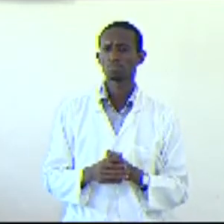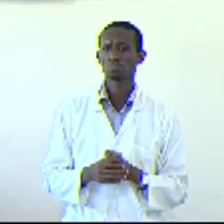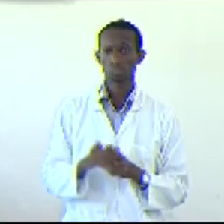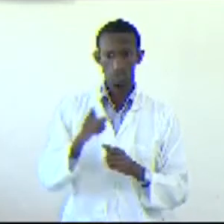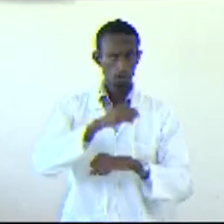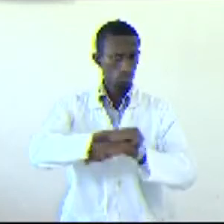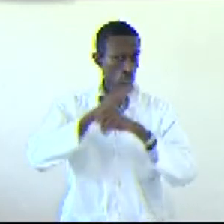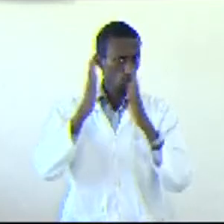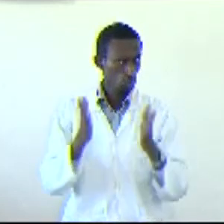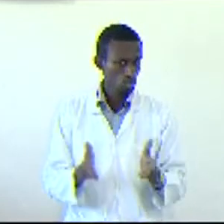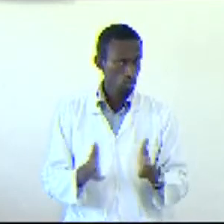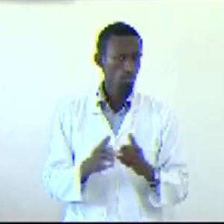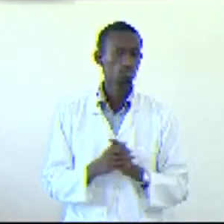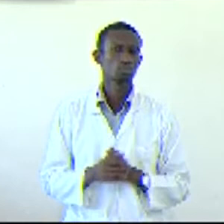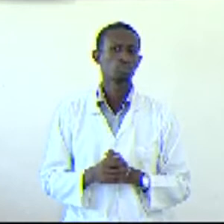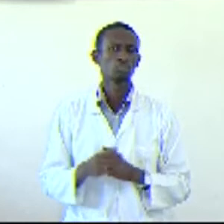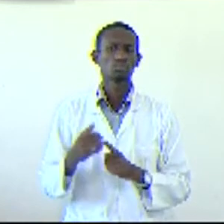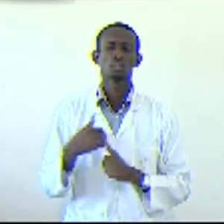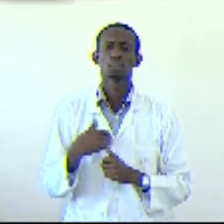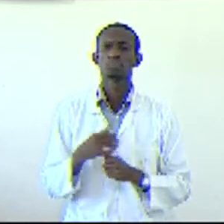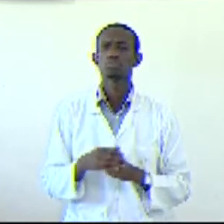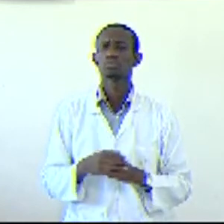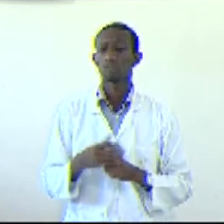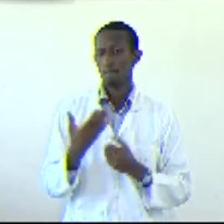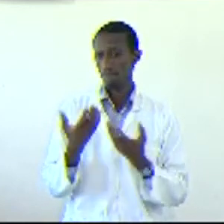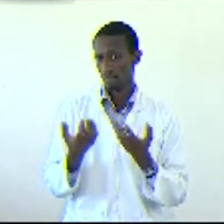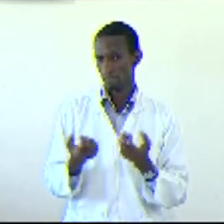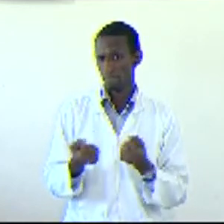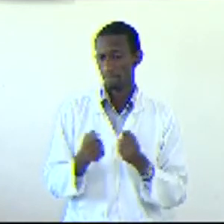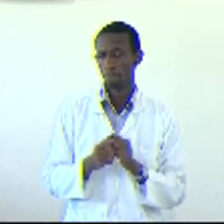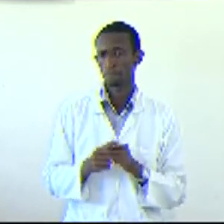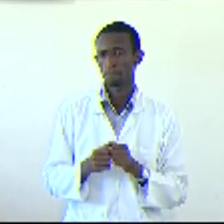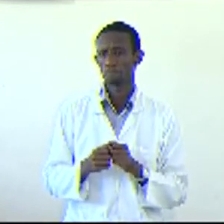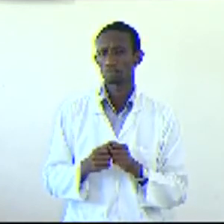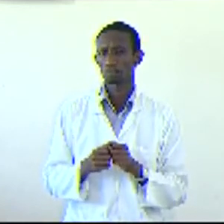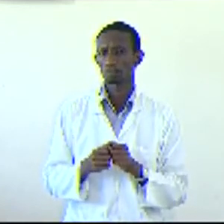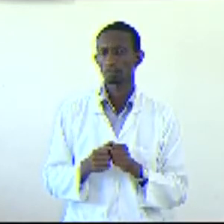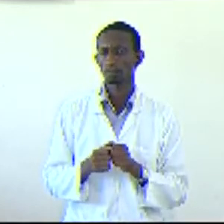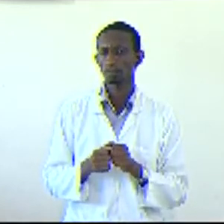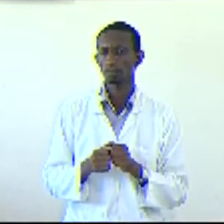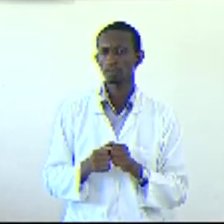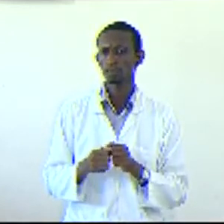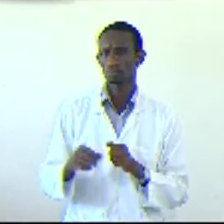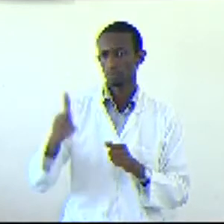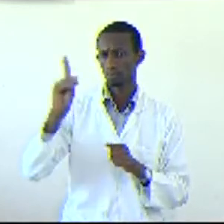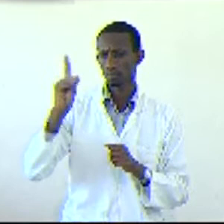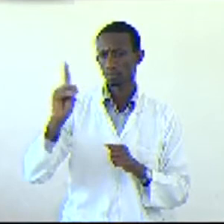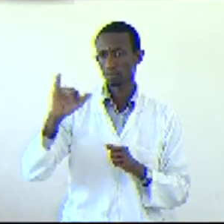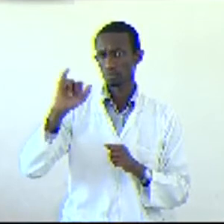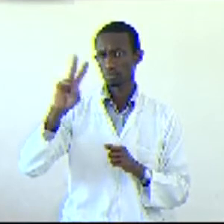Students, I have the device here. The device that we have is this